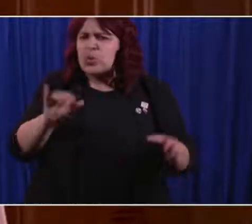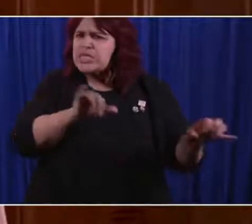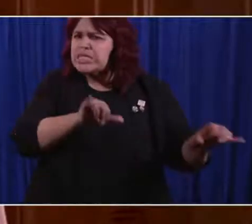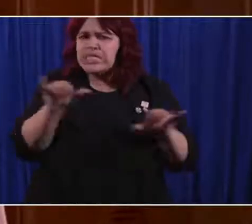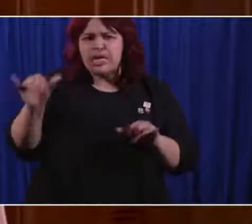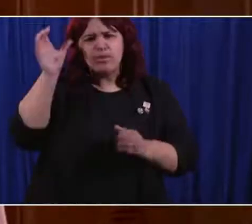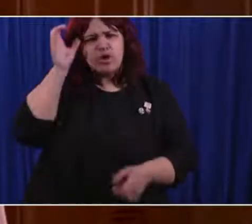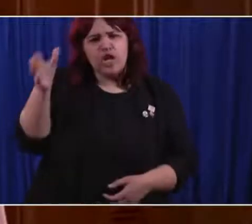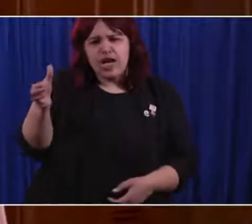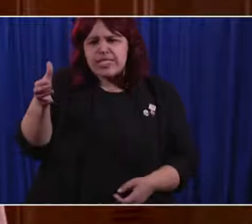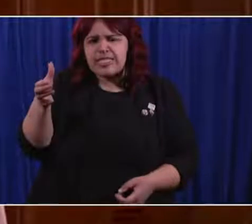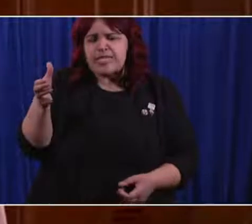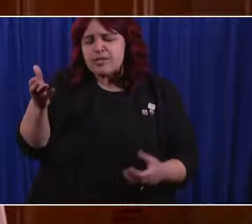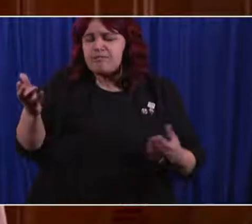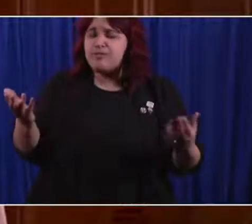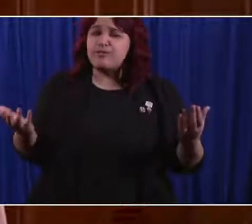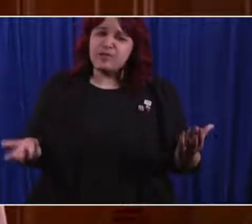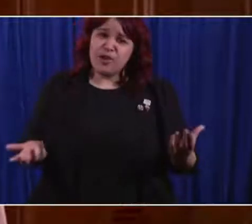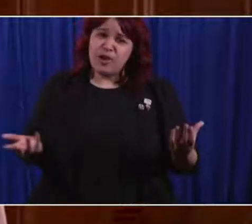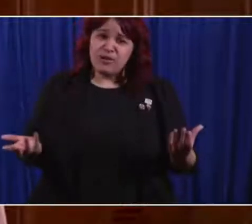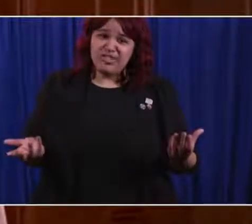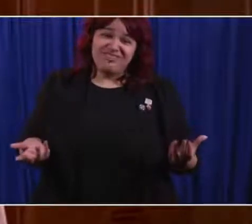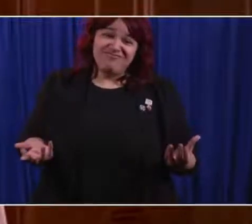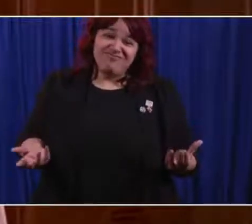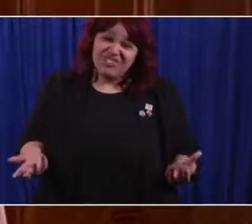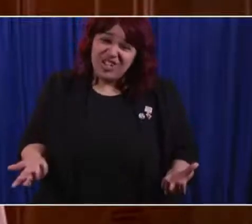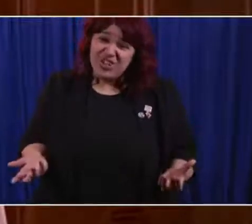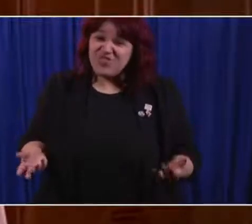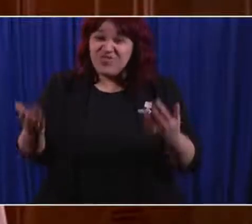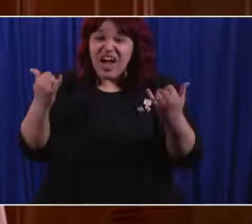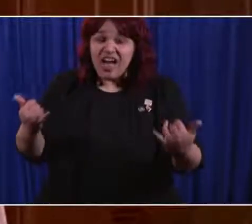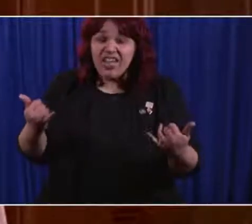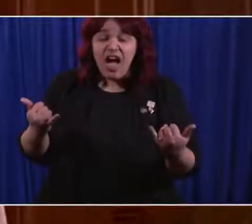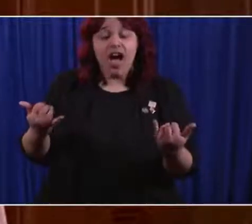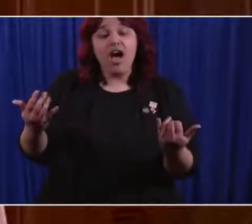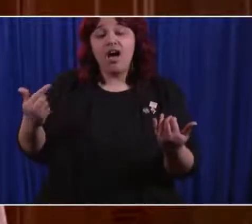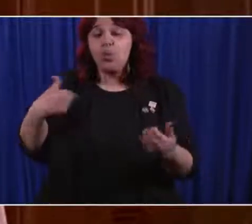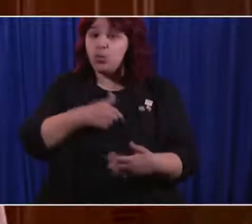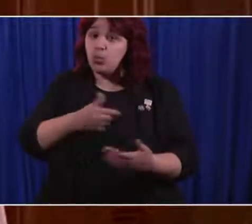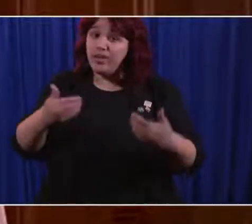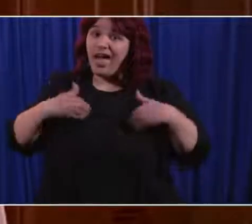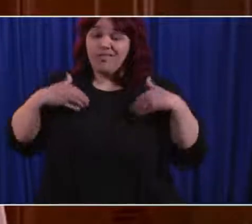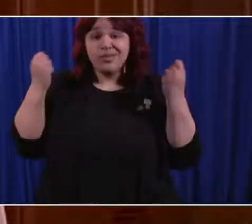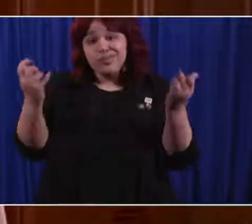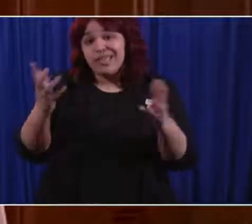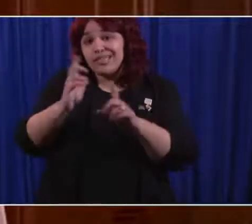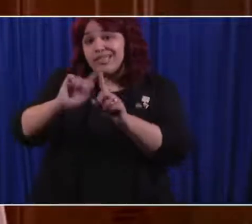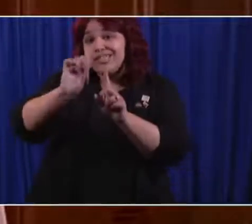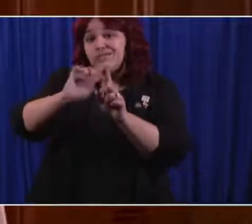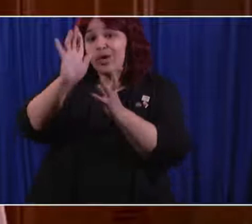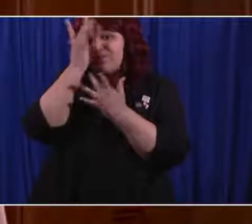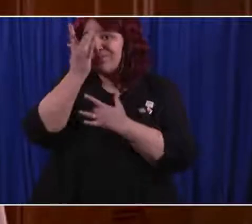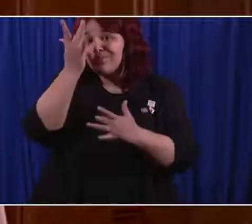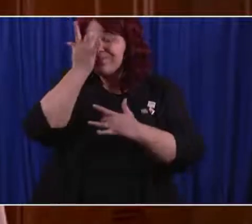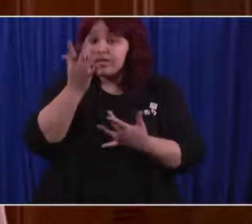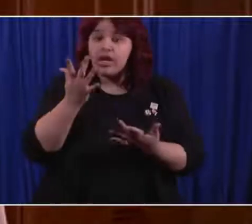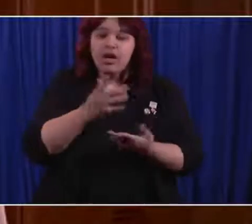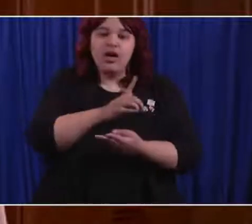We live in a world that's a dangerous world. We have state terrorists, we